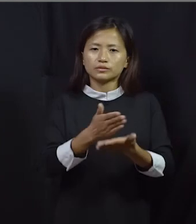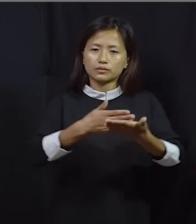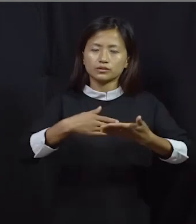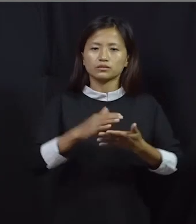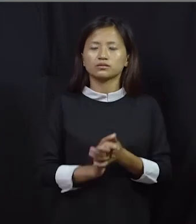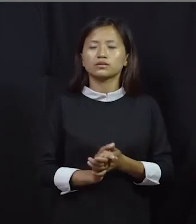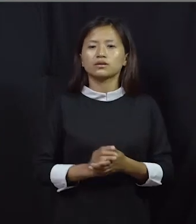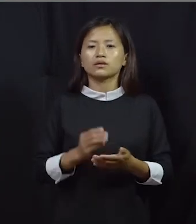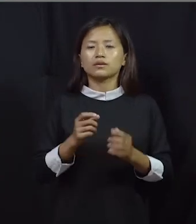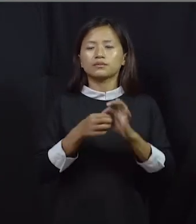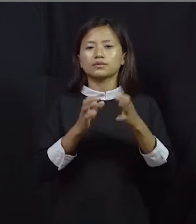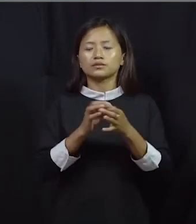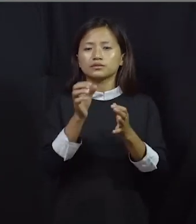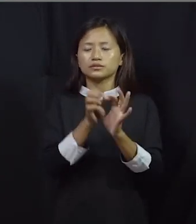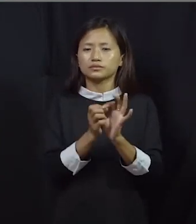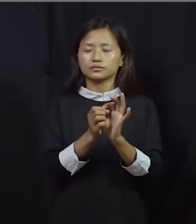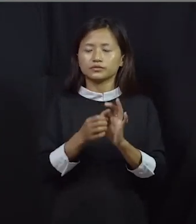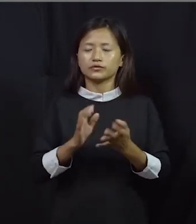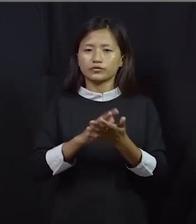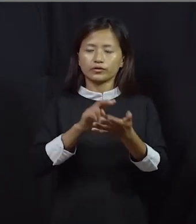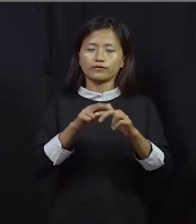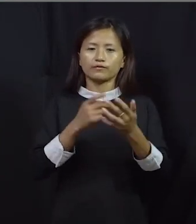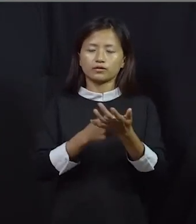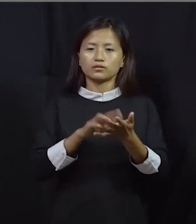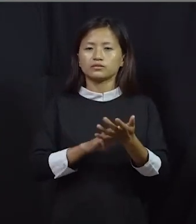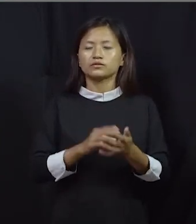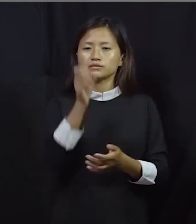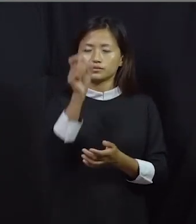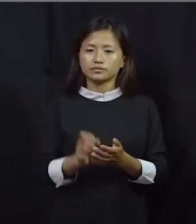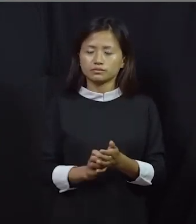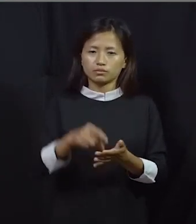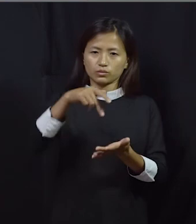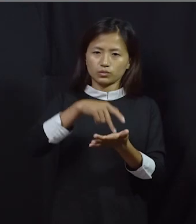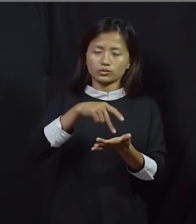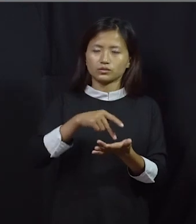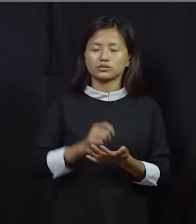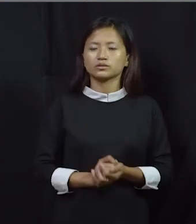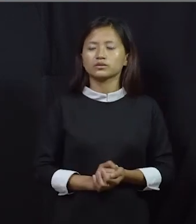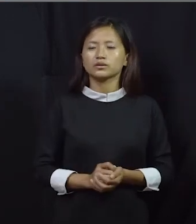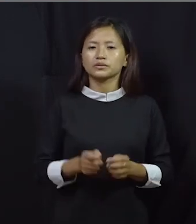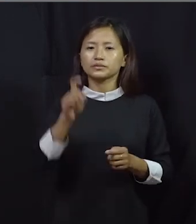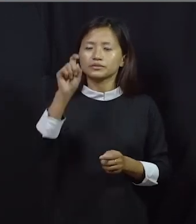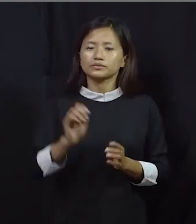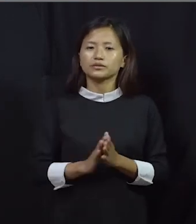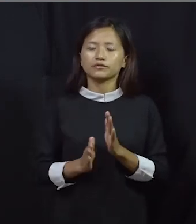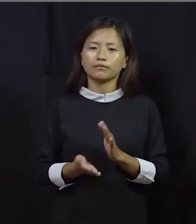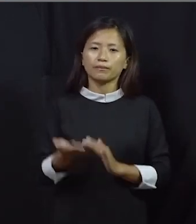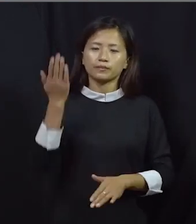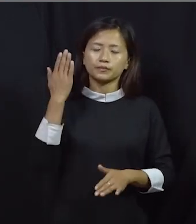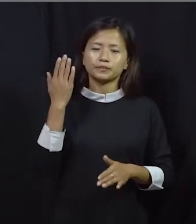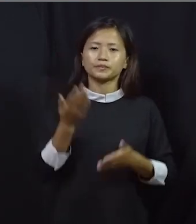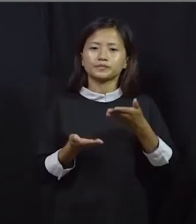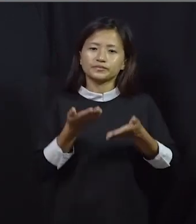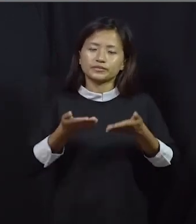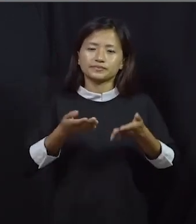the partnership firm will not show a correct profit position. Therefore, we need to have a past adjustments